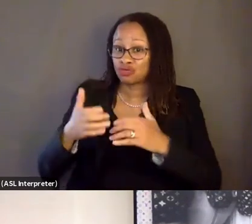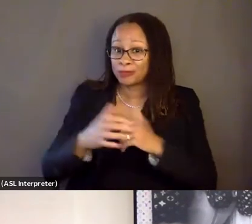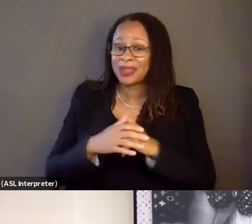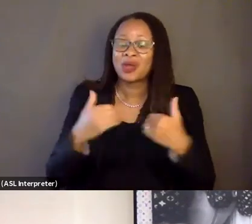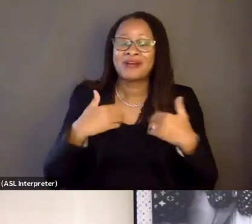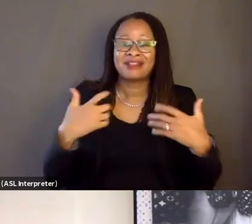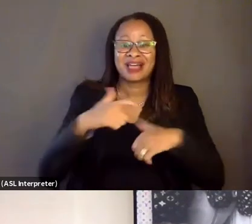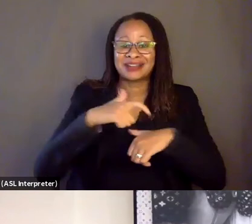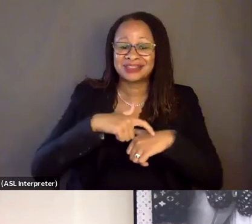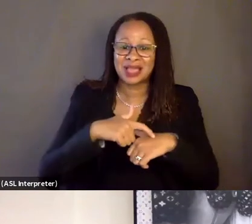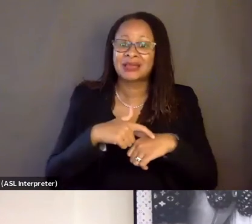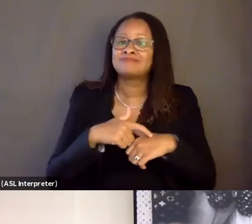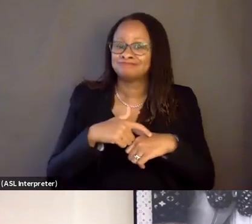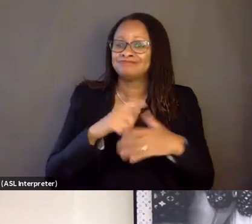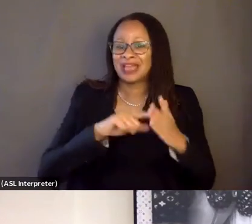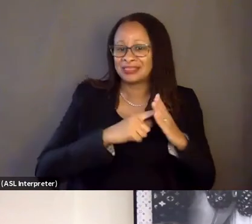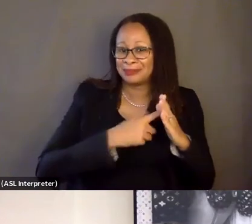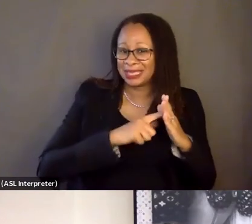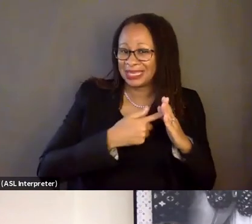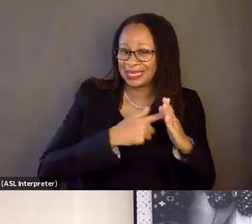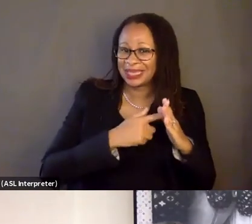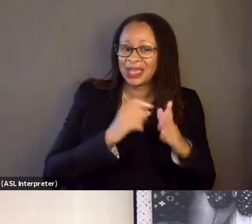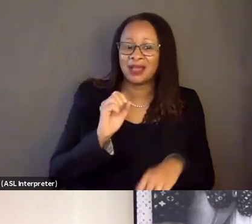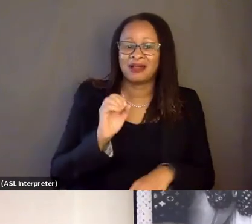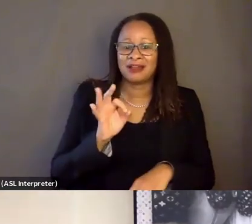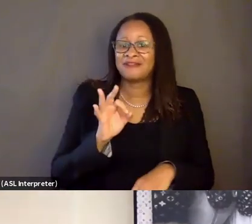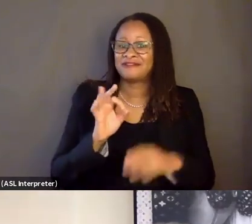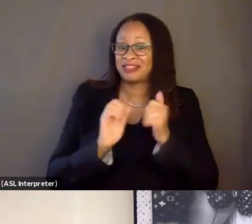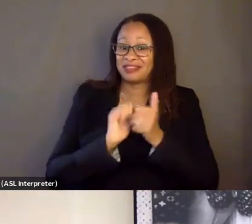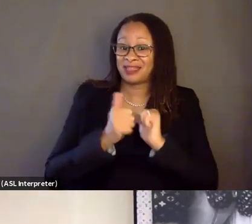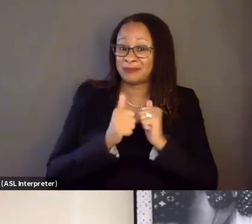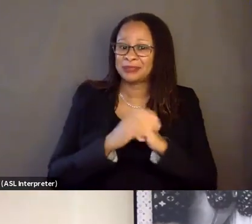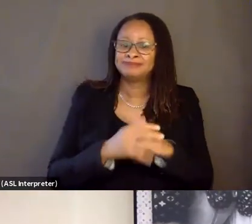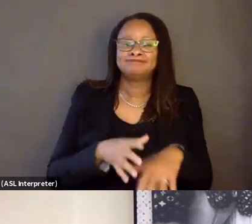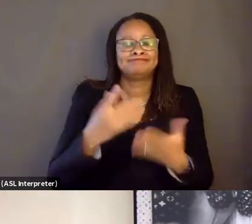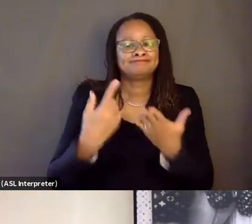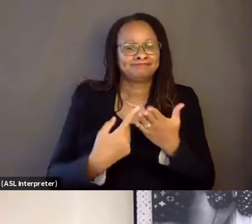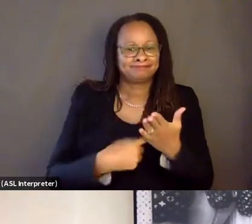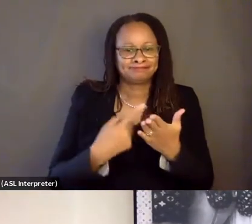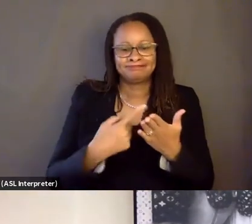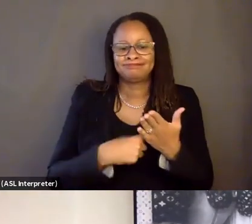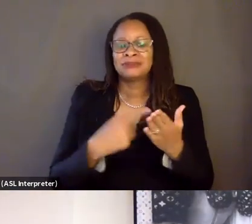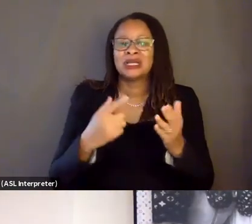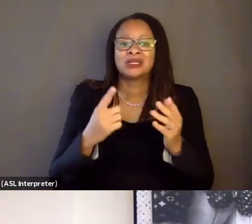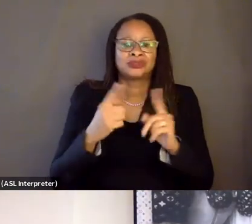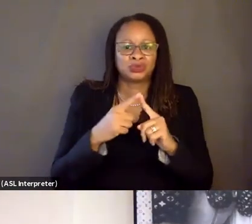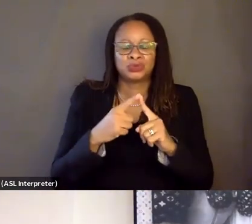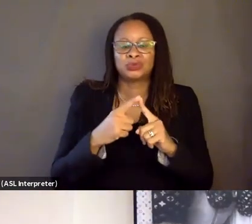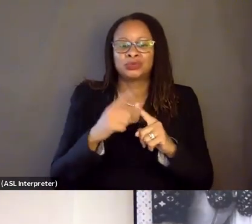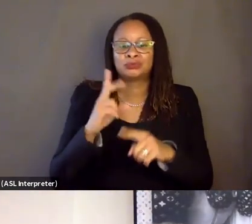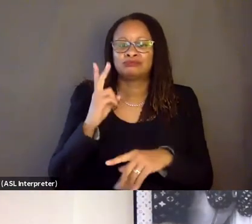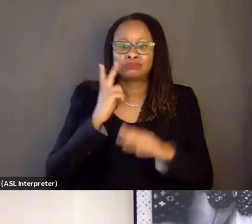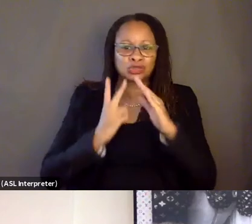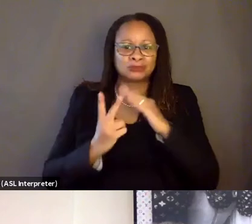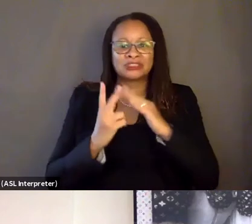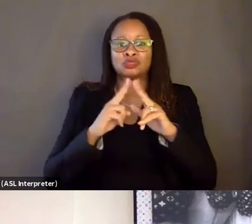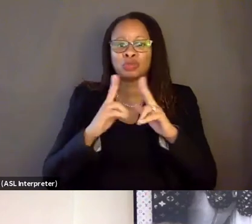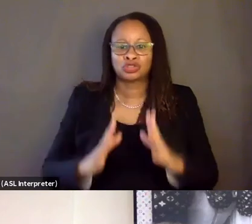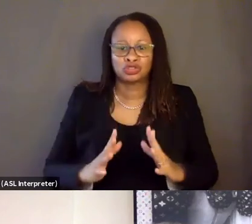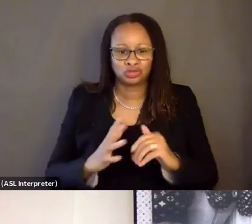time at the beginning of the campaign talking to prospective